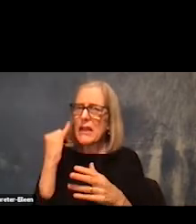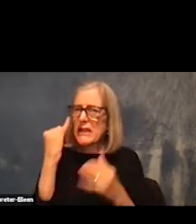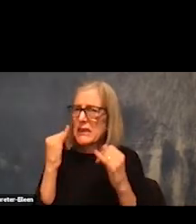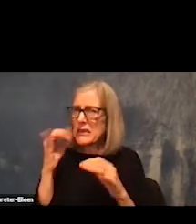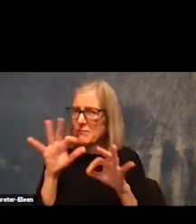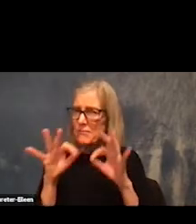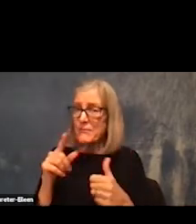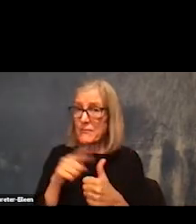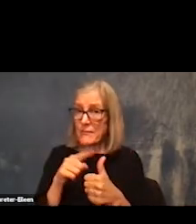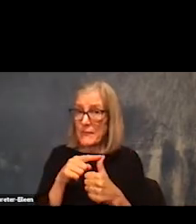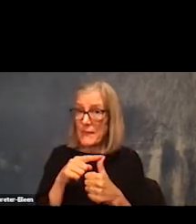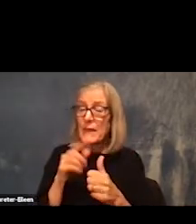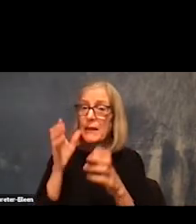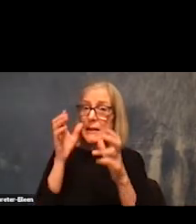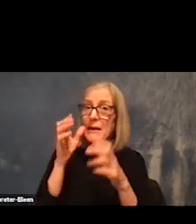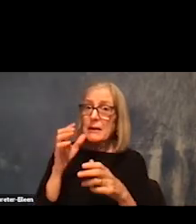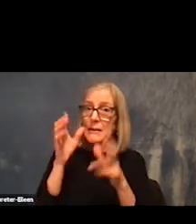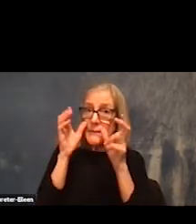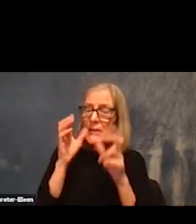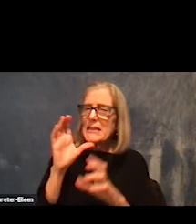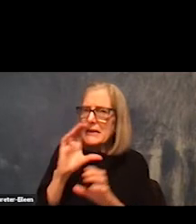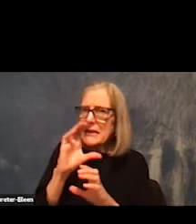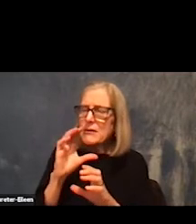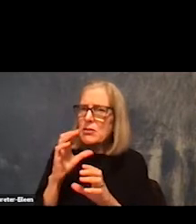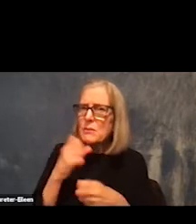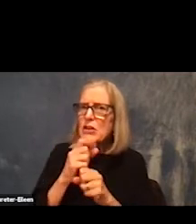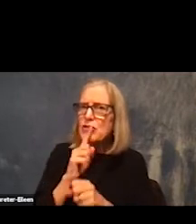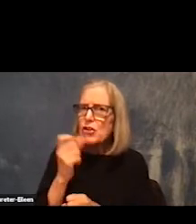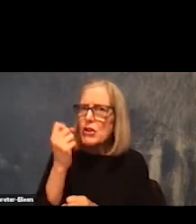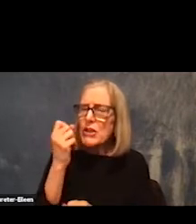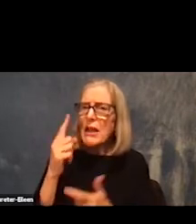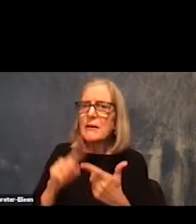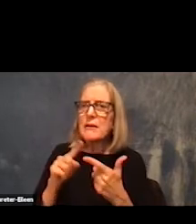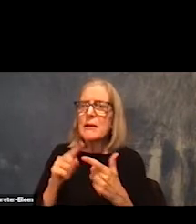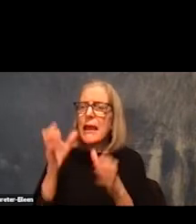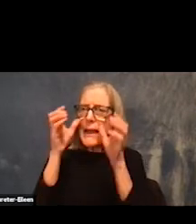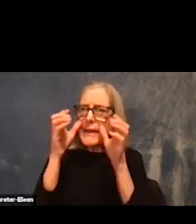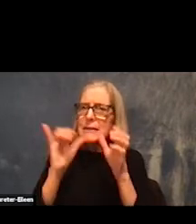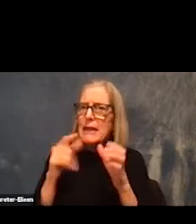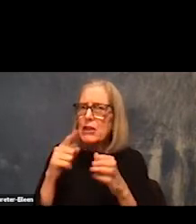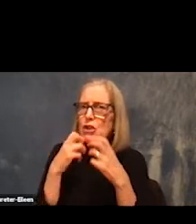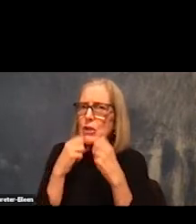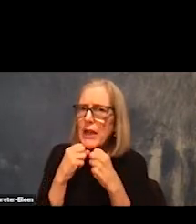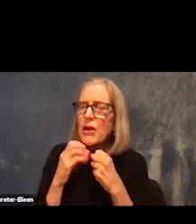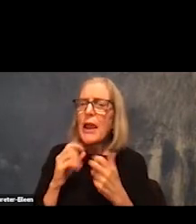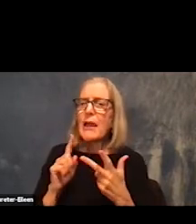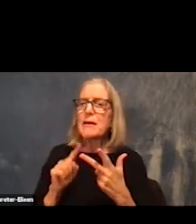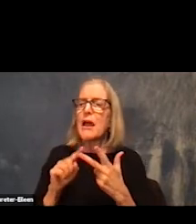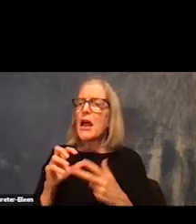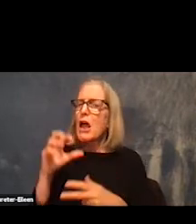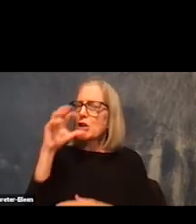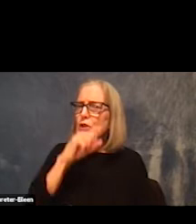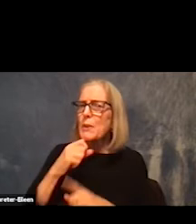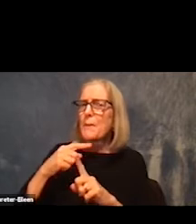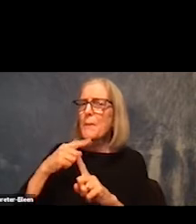concerns, listen like you care, and assume best intentions. You can use the planning tool or simply jot some notes for yourself. Consider